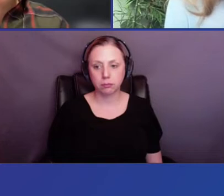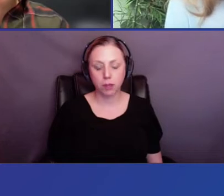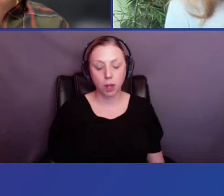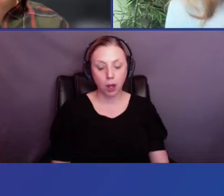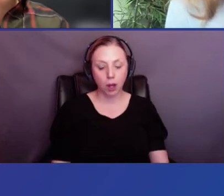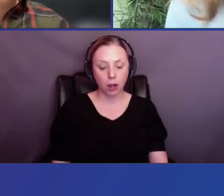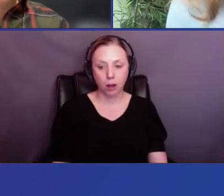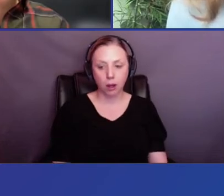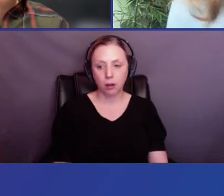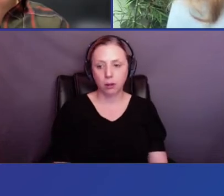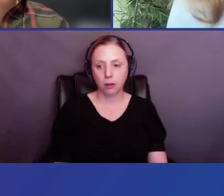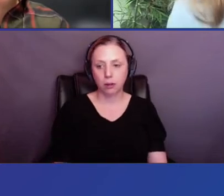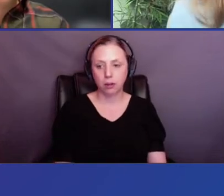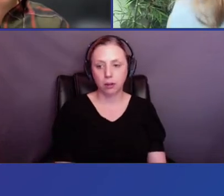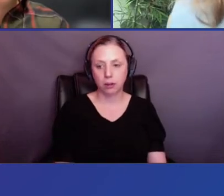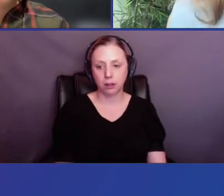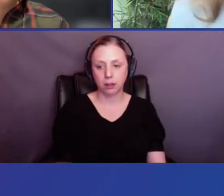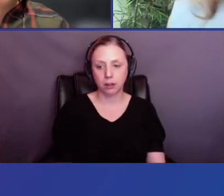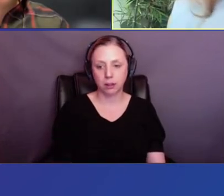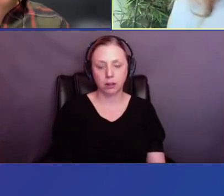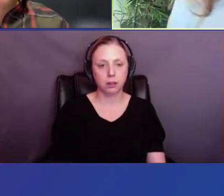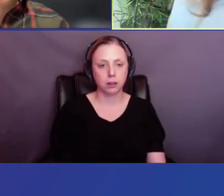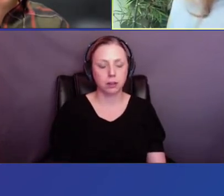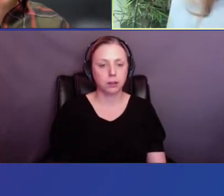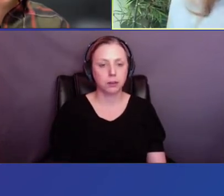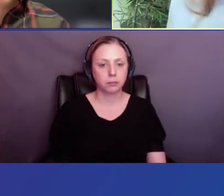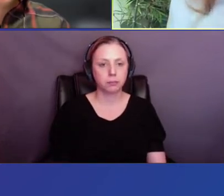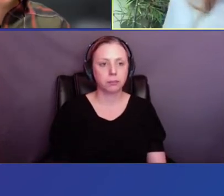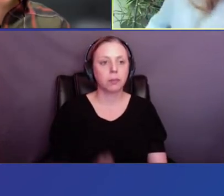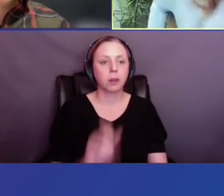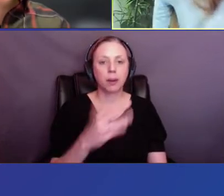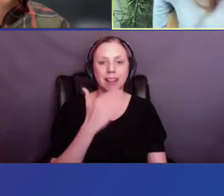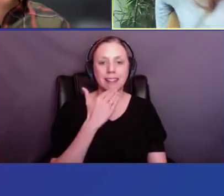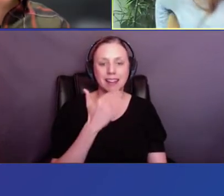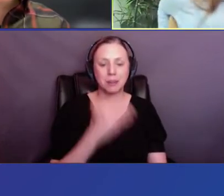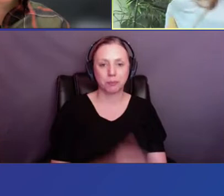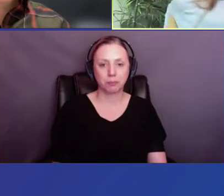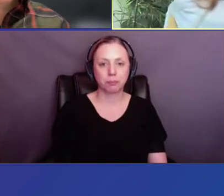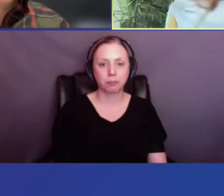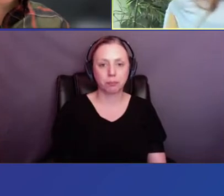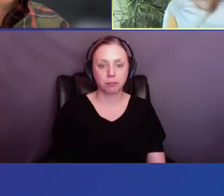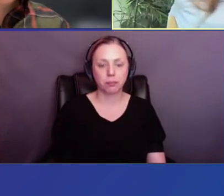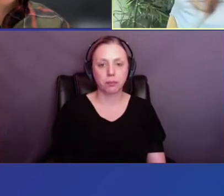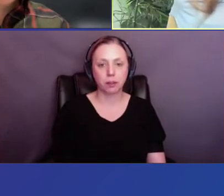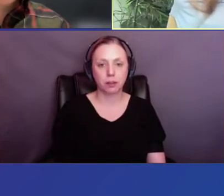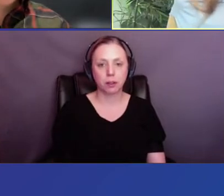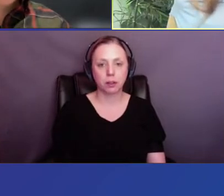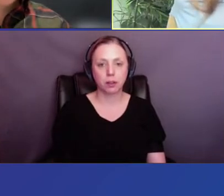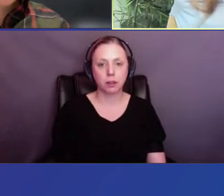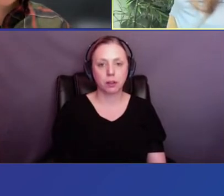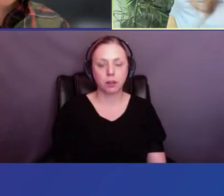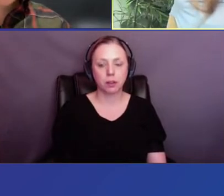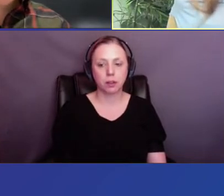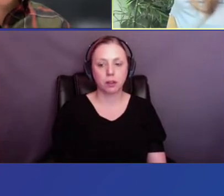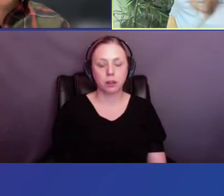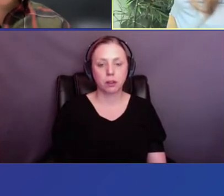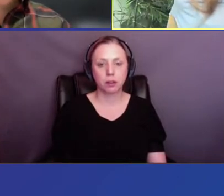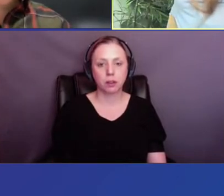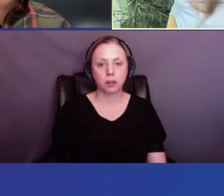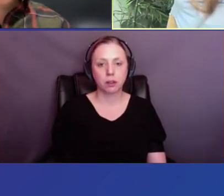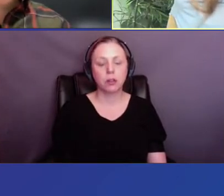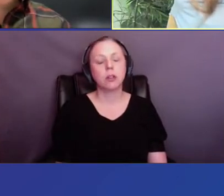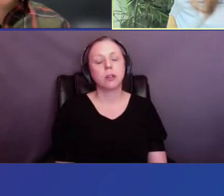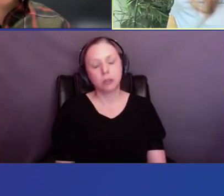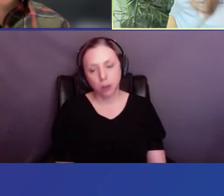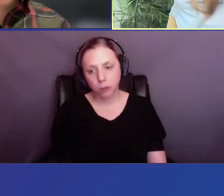Moira, we can't hear you. Sorry, thanks. I'll quickly that, so it's a, alongside